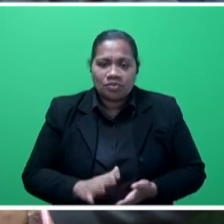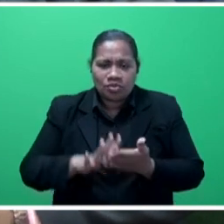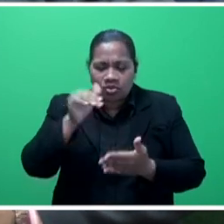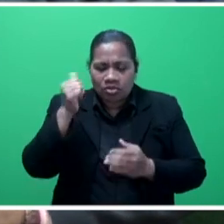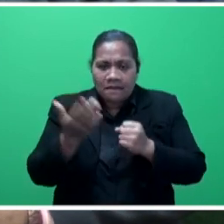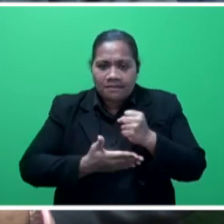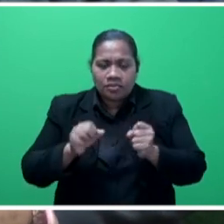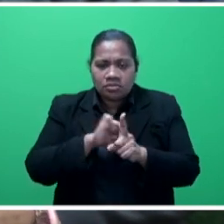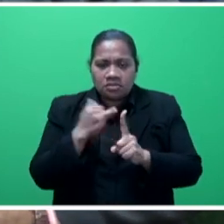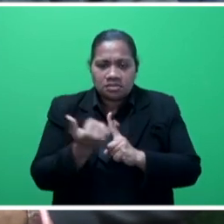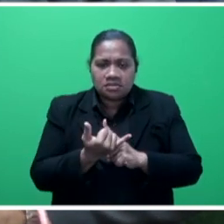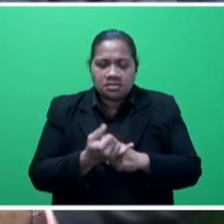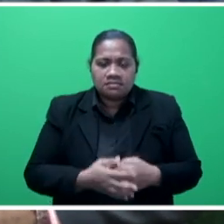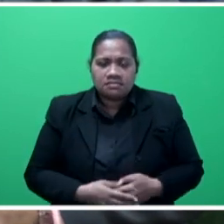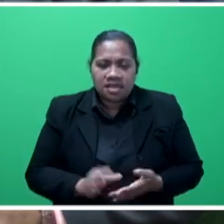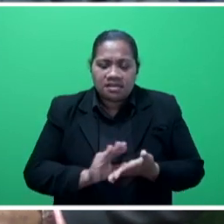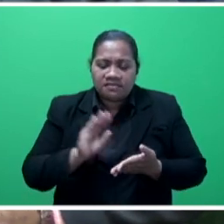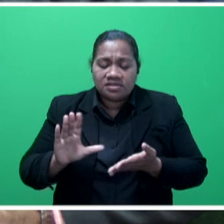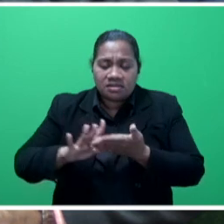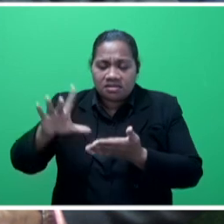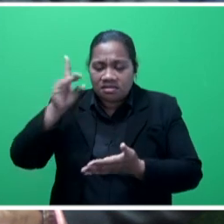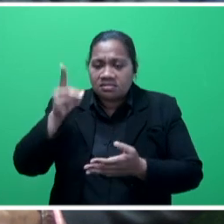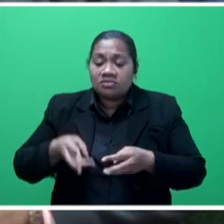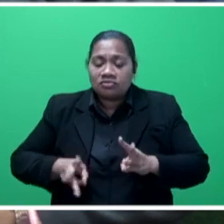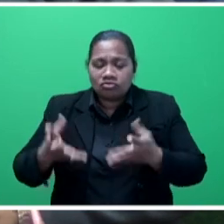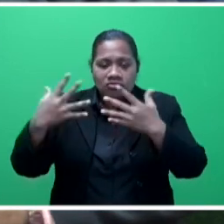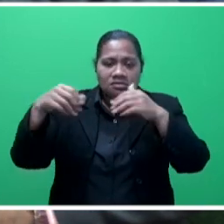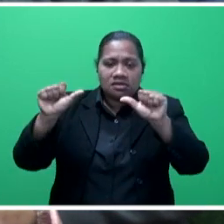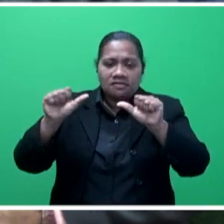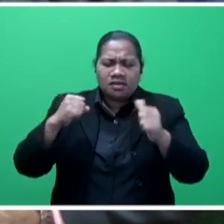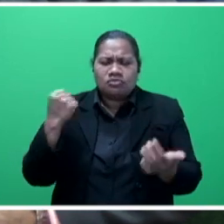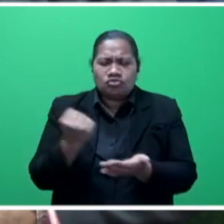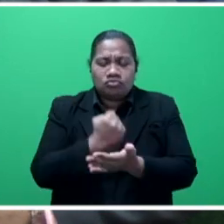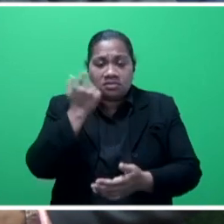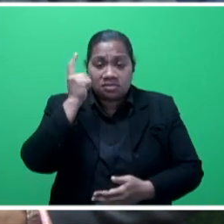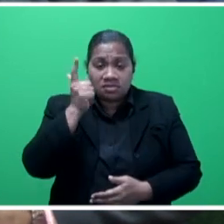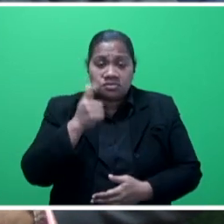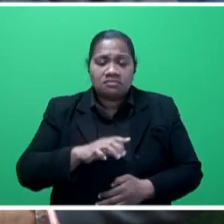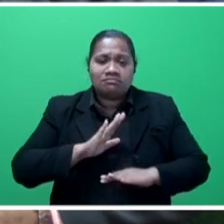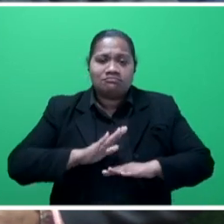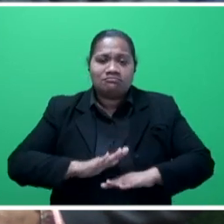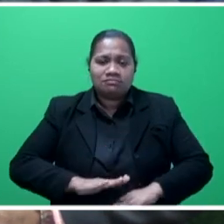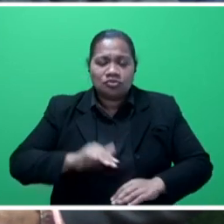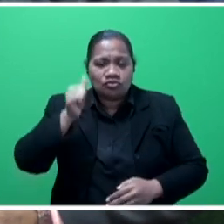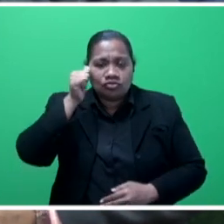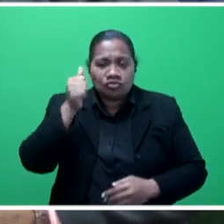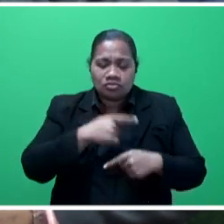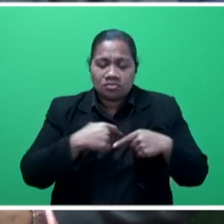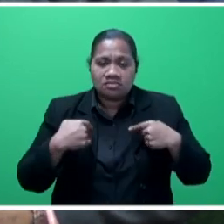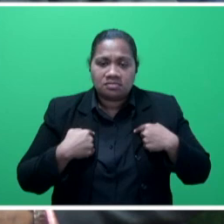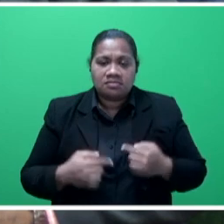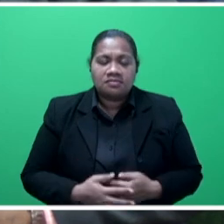in education is the way to achieve it. Mr. Speaker, sir, I'm sure our teachers are relieved to know that the anomalies in